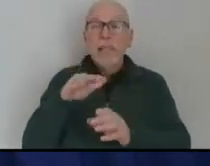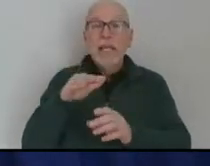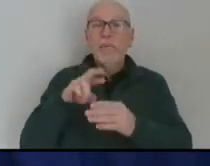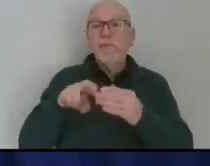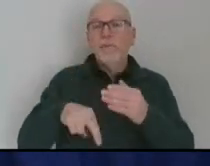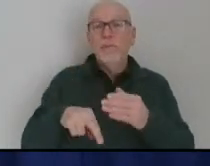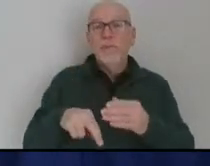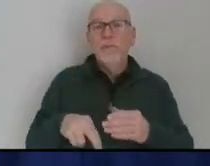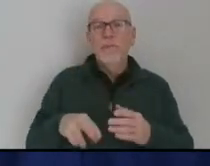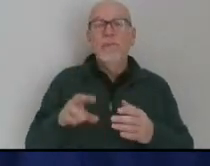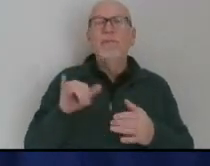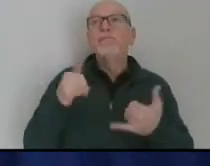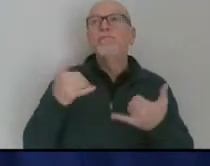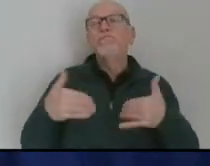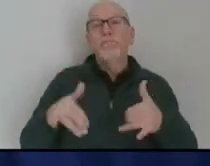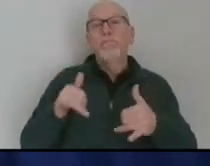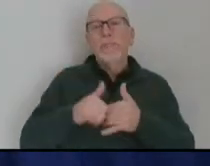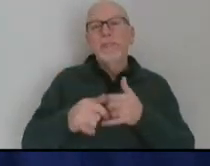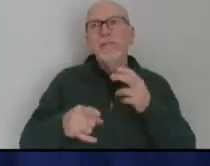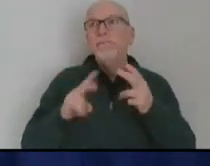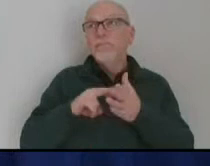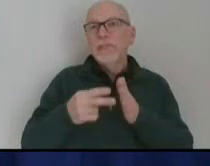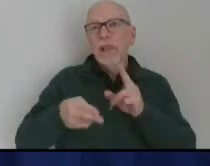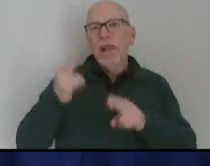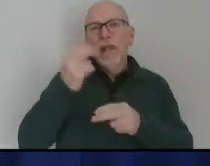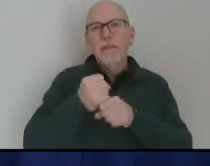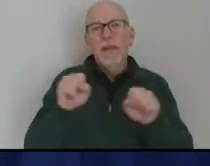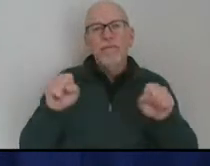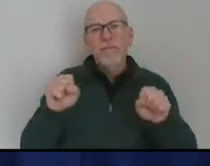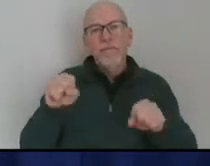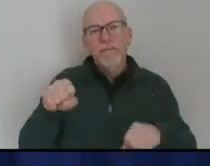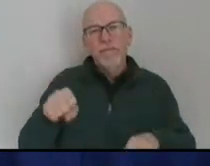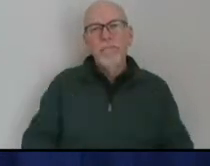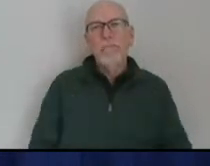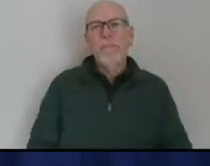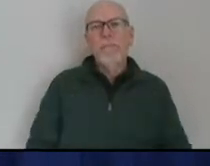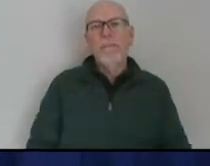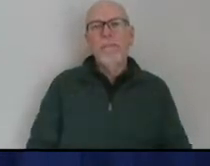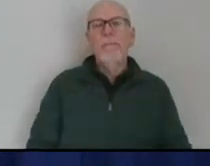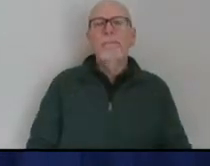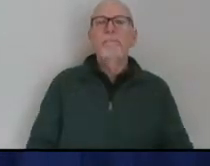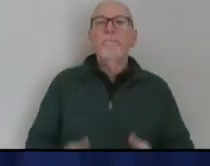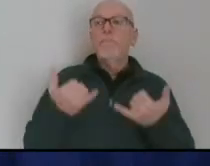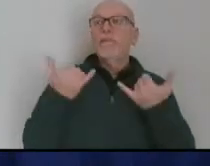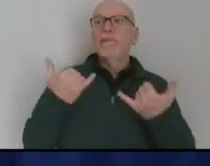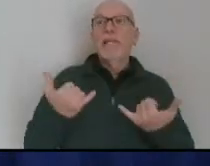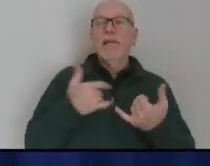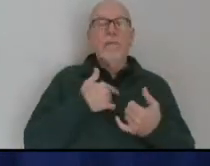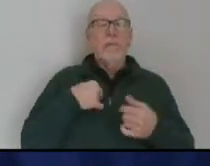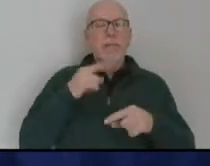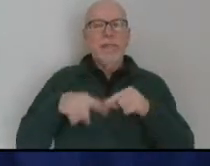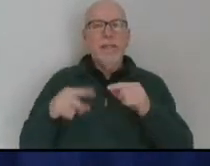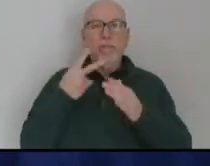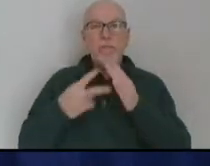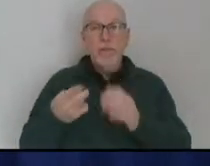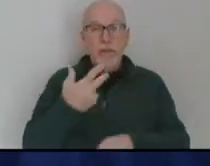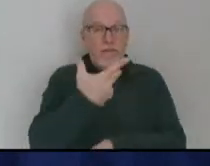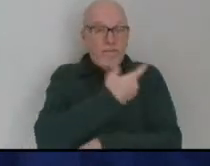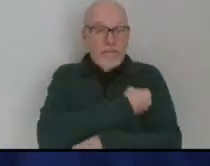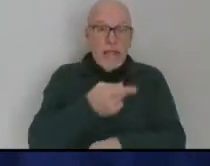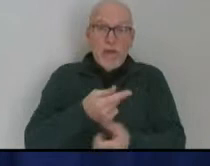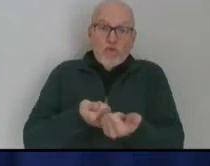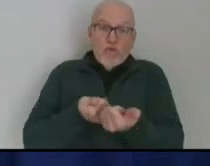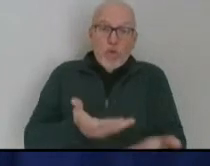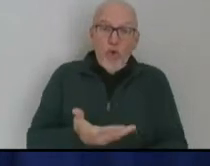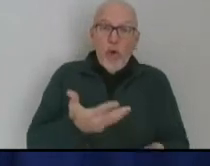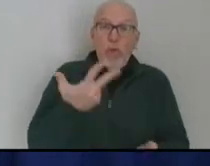speaks volume to the safety of these vaccines. At this time, there is no way to know if the vaccine played a role in these 3